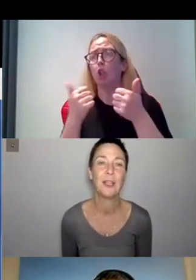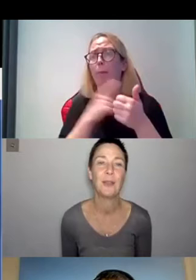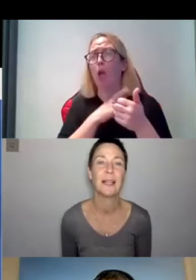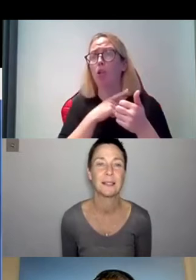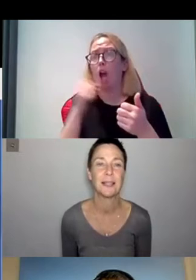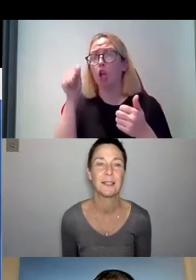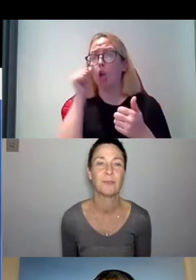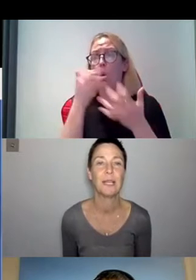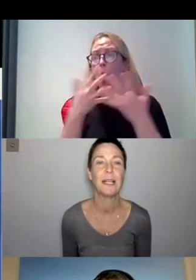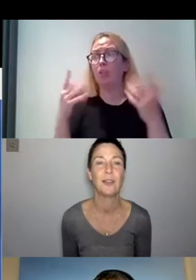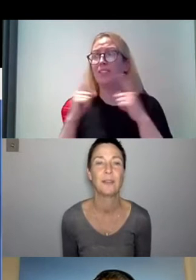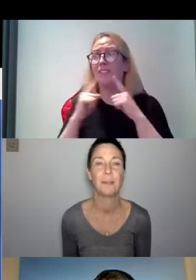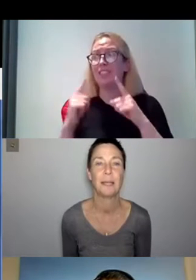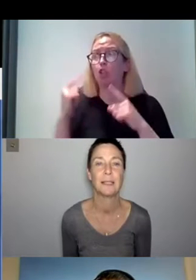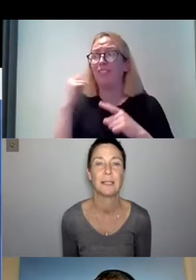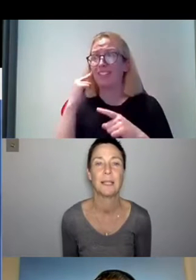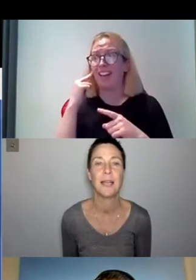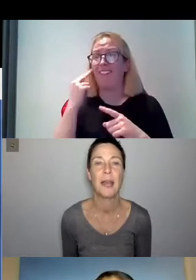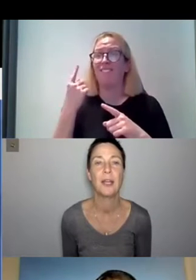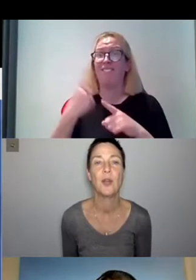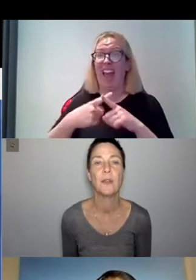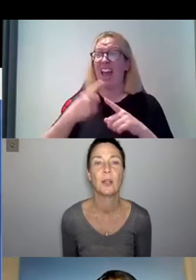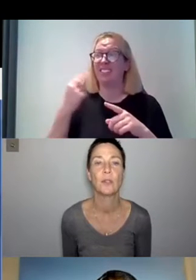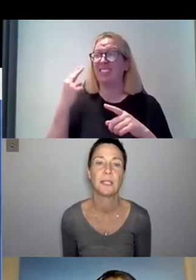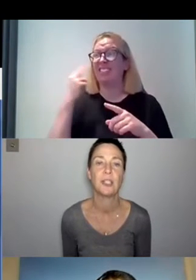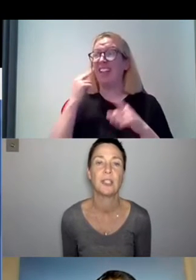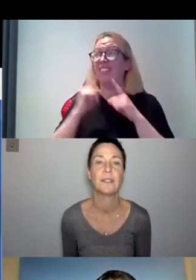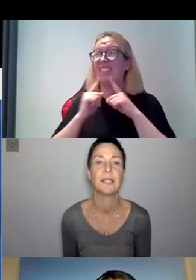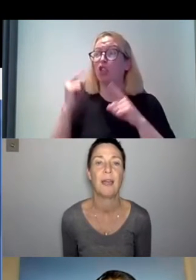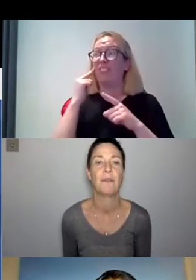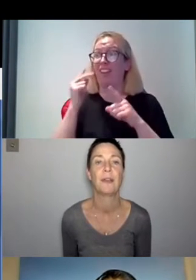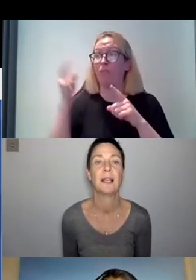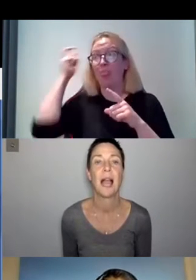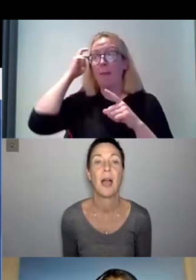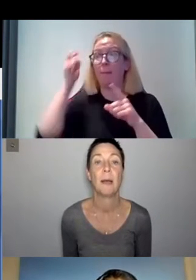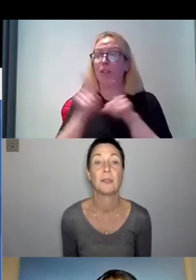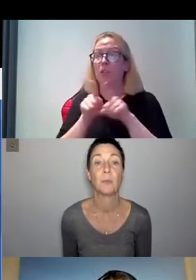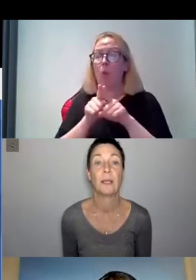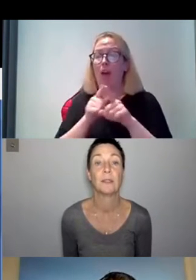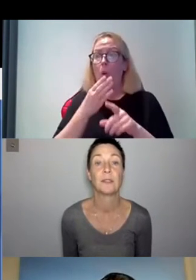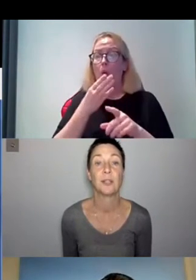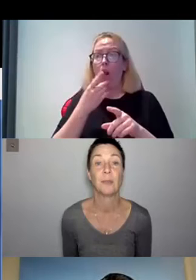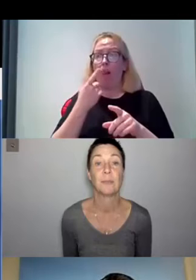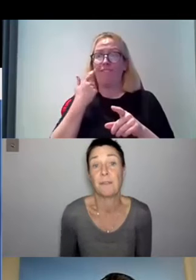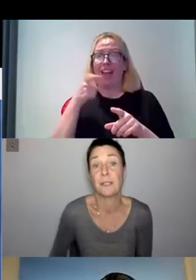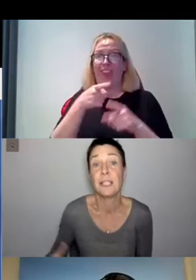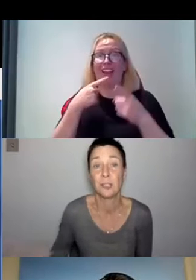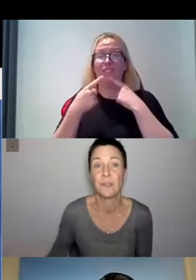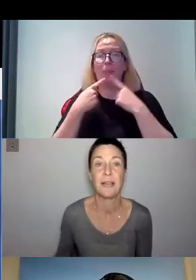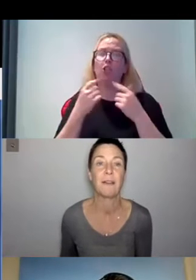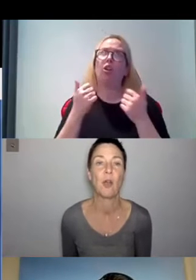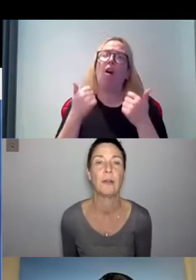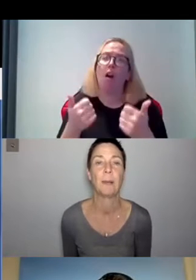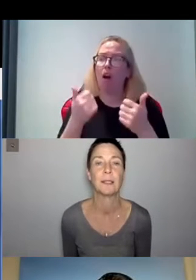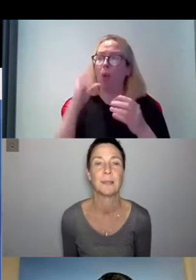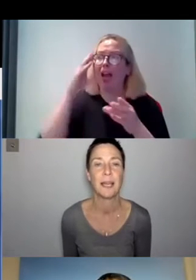Thank you. That's really good feedback, isn't it? And I know that lots of teachers of the deaf, as well as deaf teachers of the